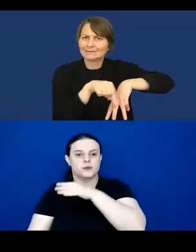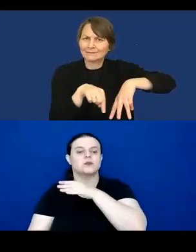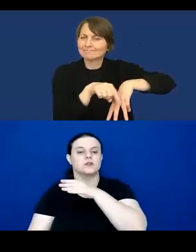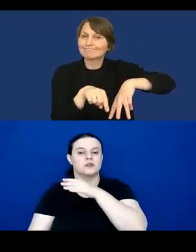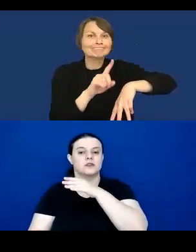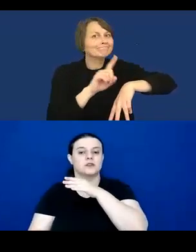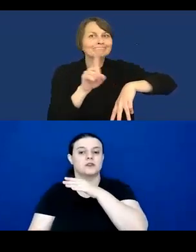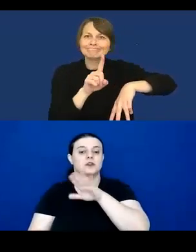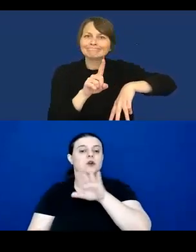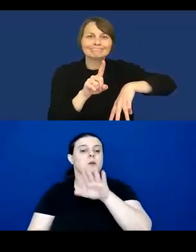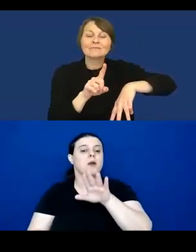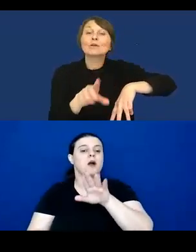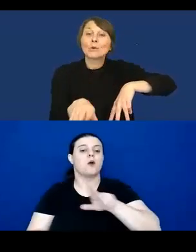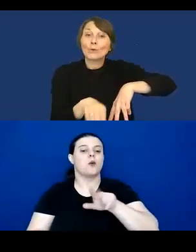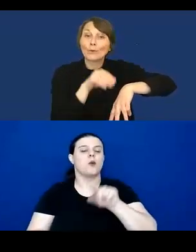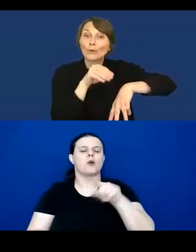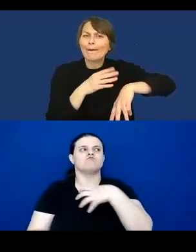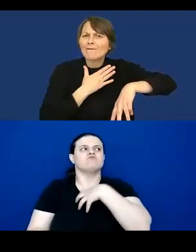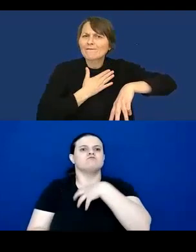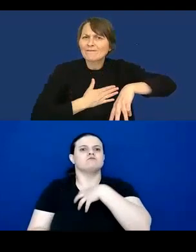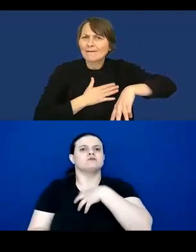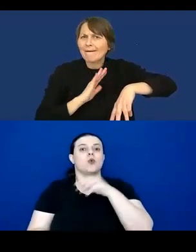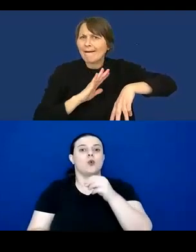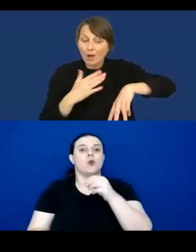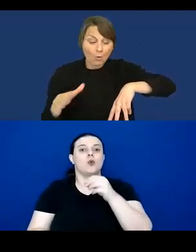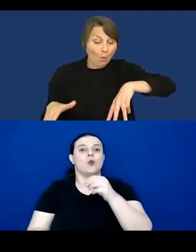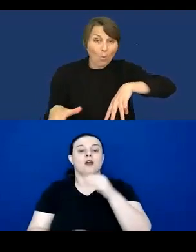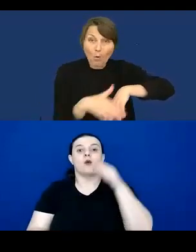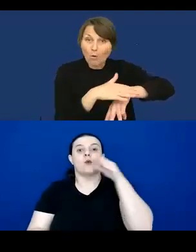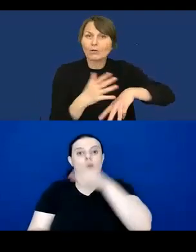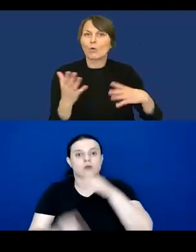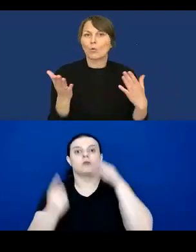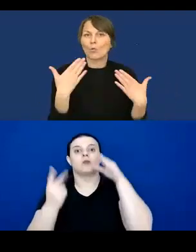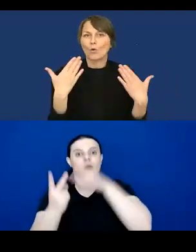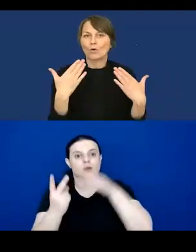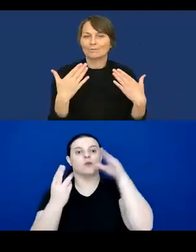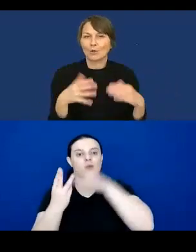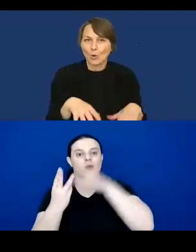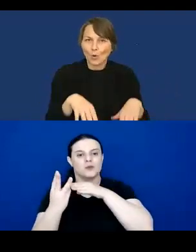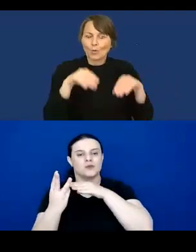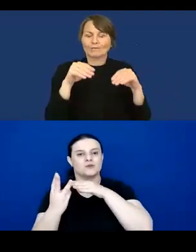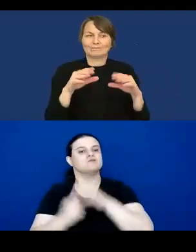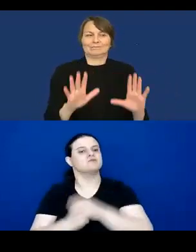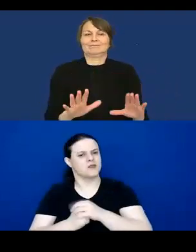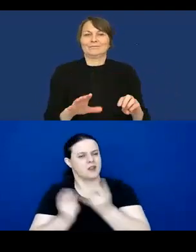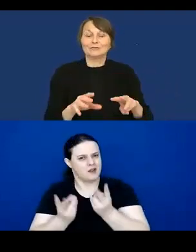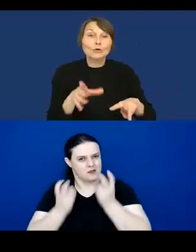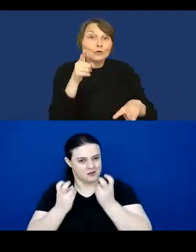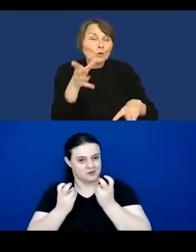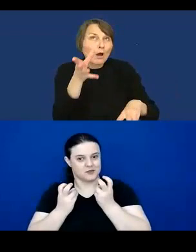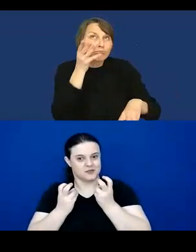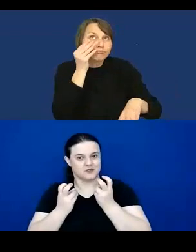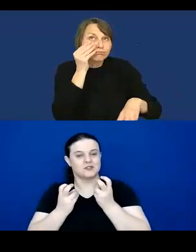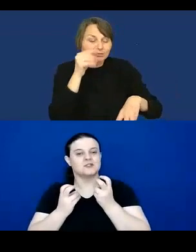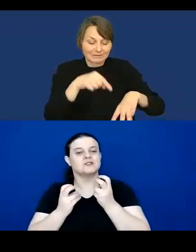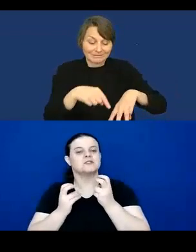not the case. You will feel this as warm, warm, warm. So the perception of the ring